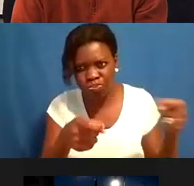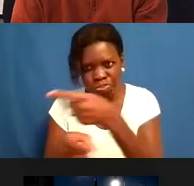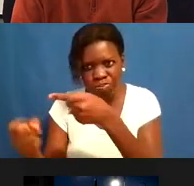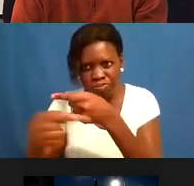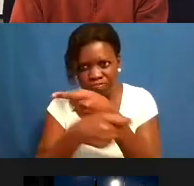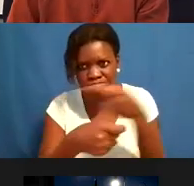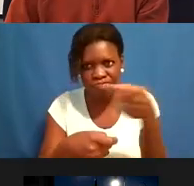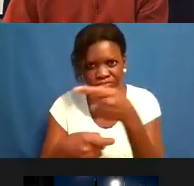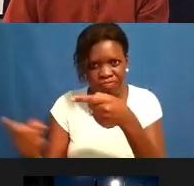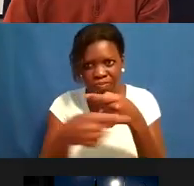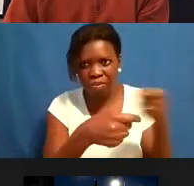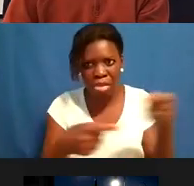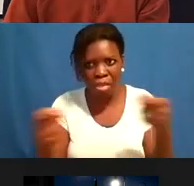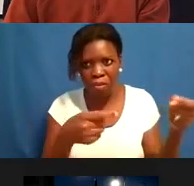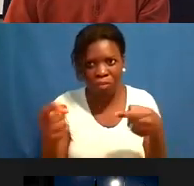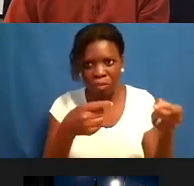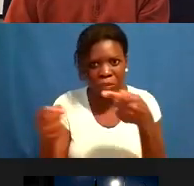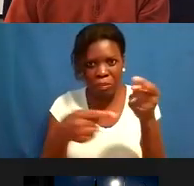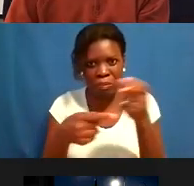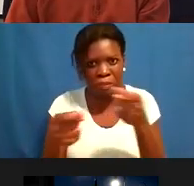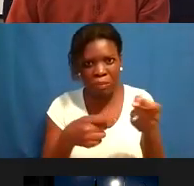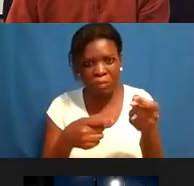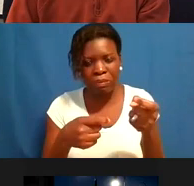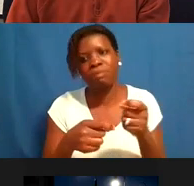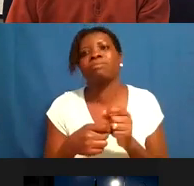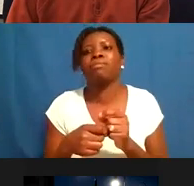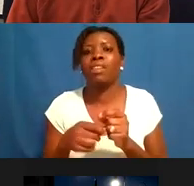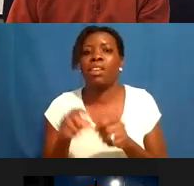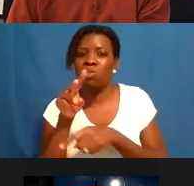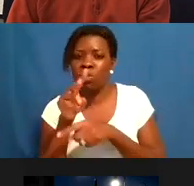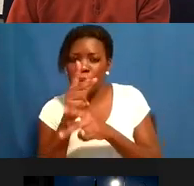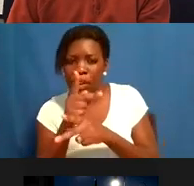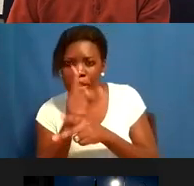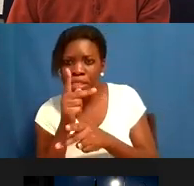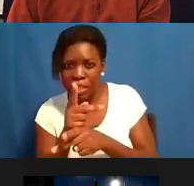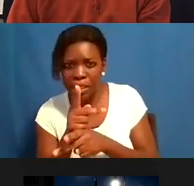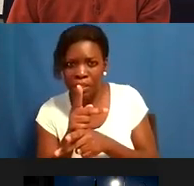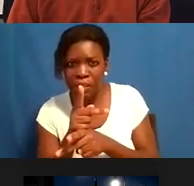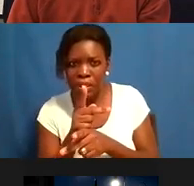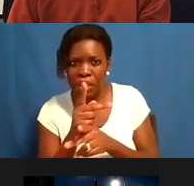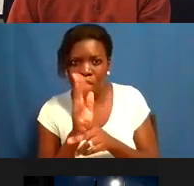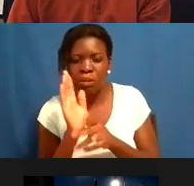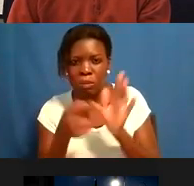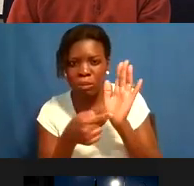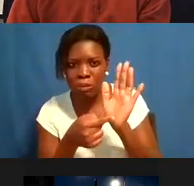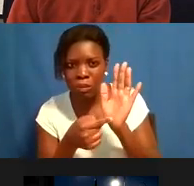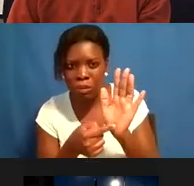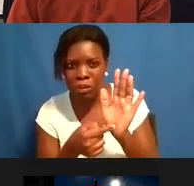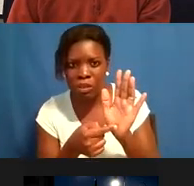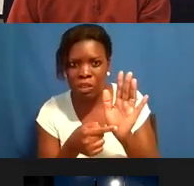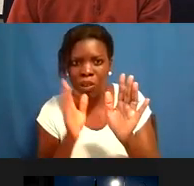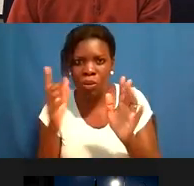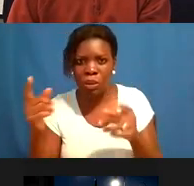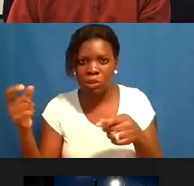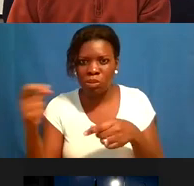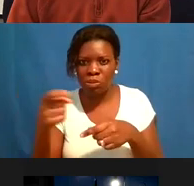are going from here to there in directions. And if you watch carefully, Howard will show it to you again. They kind of swim straight, and